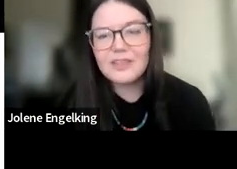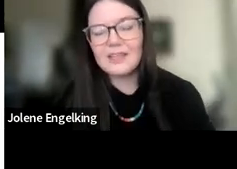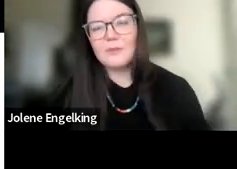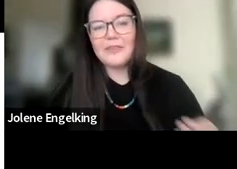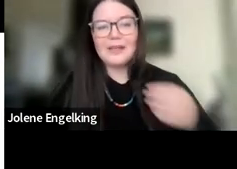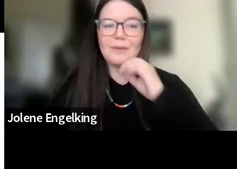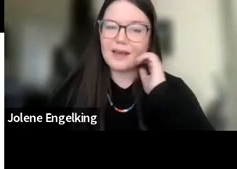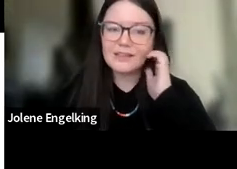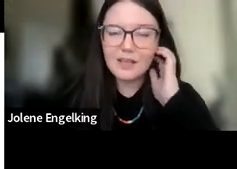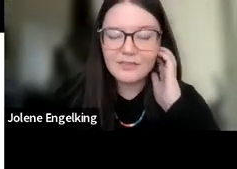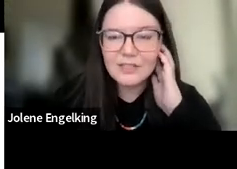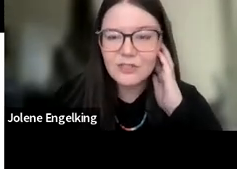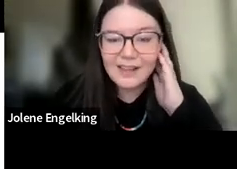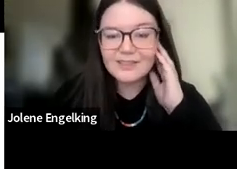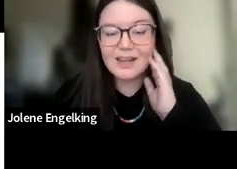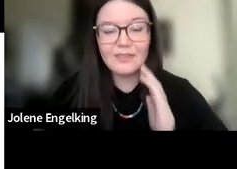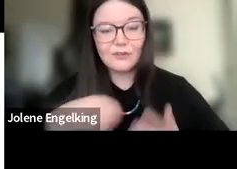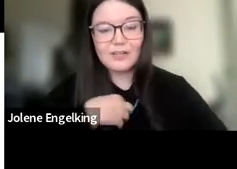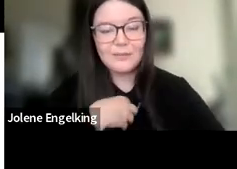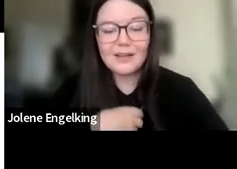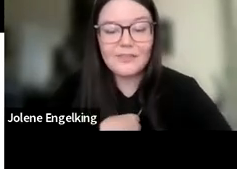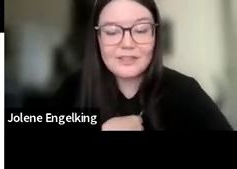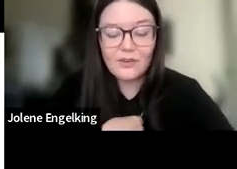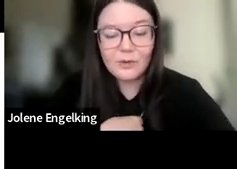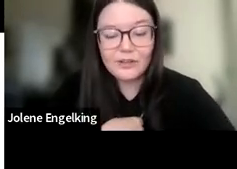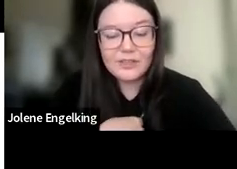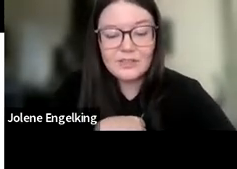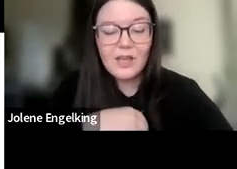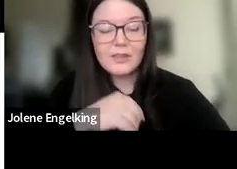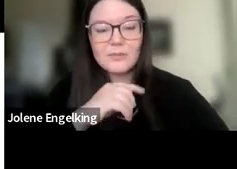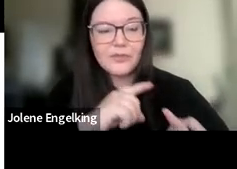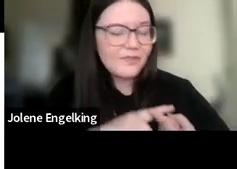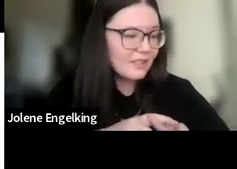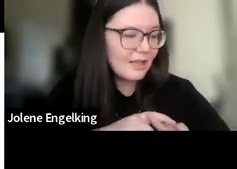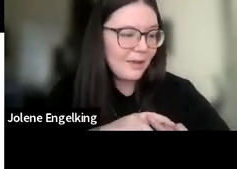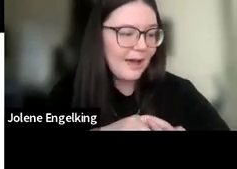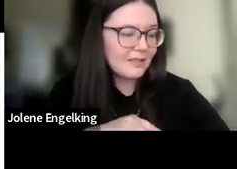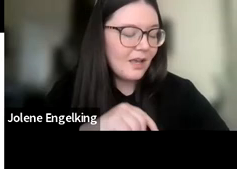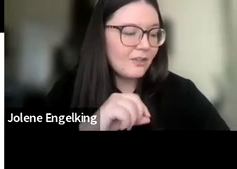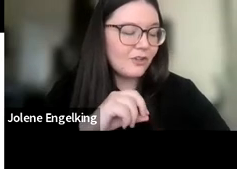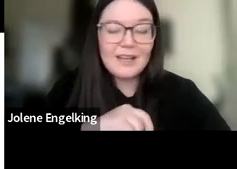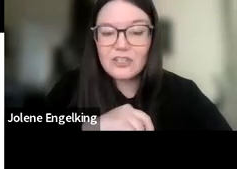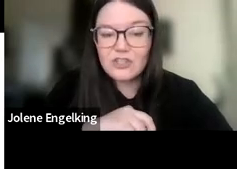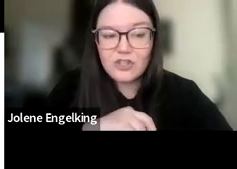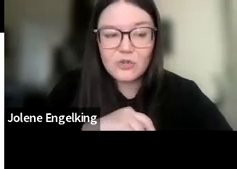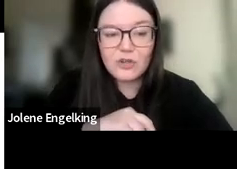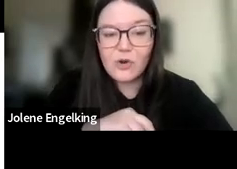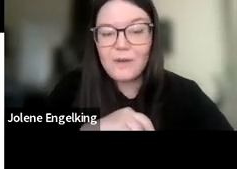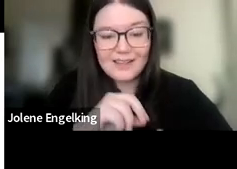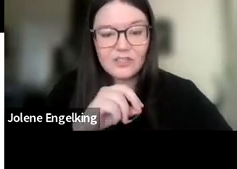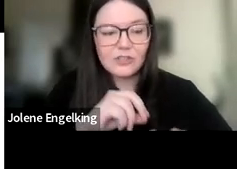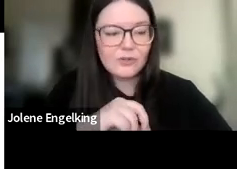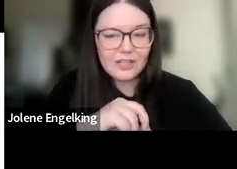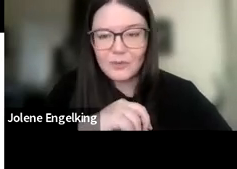just want to think again about that impact of sexual violence and how that great impact on the self, whereas there's both the physical impact, your connection to your